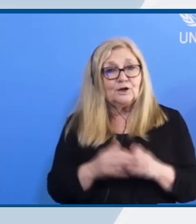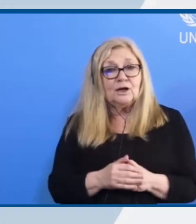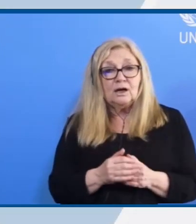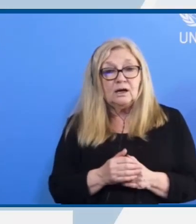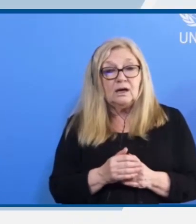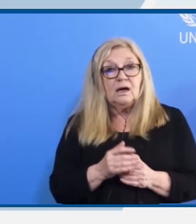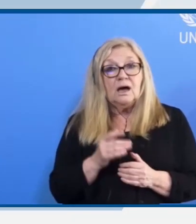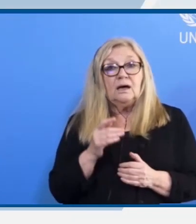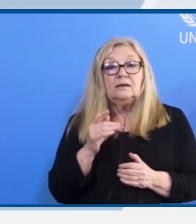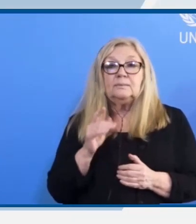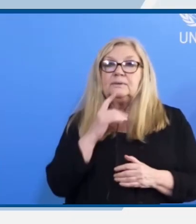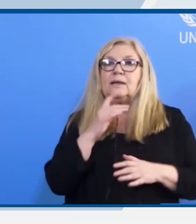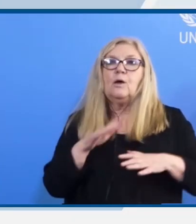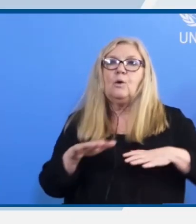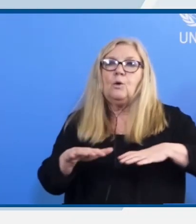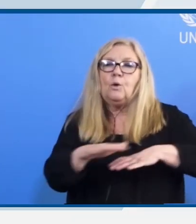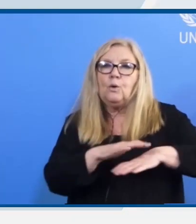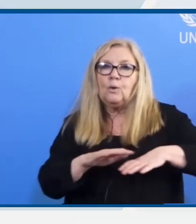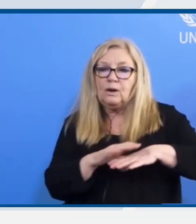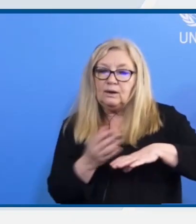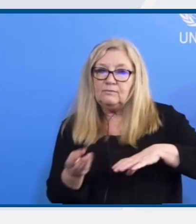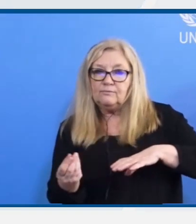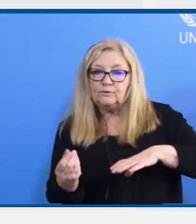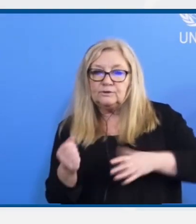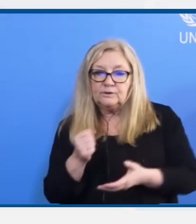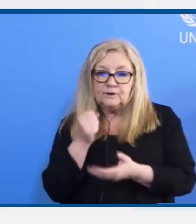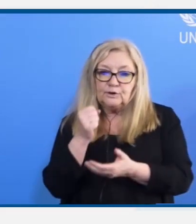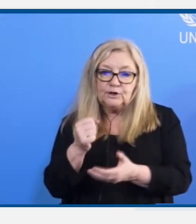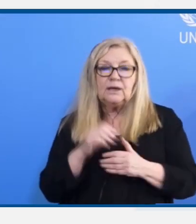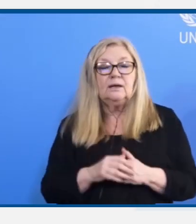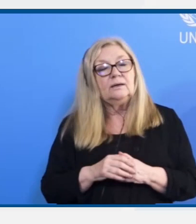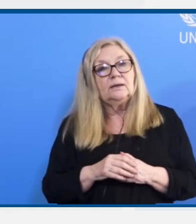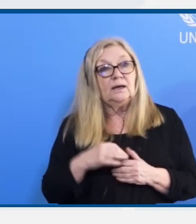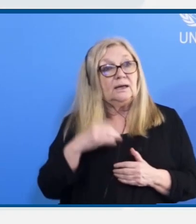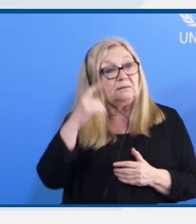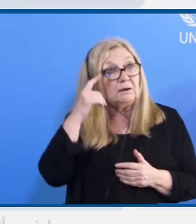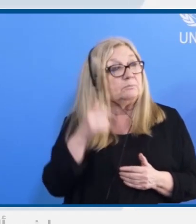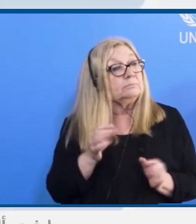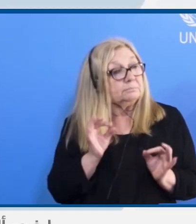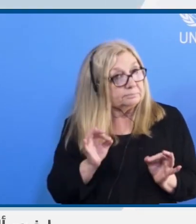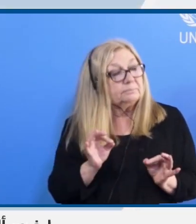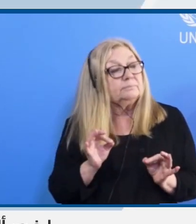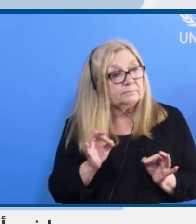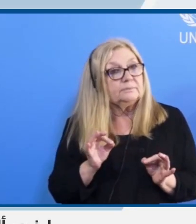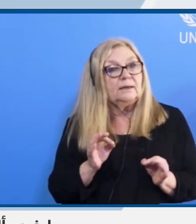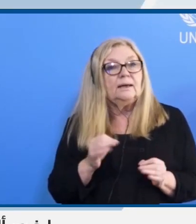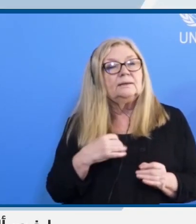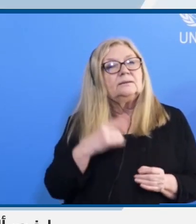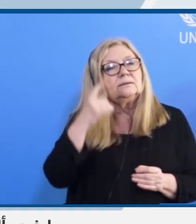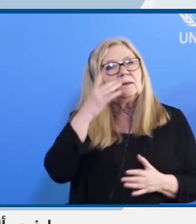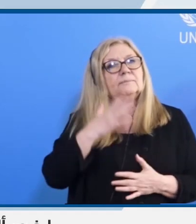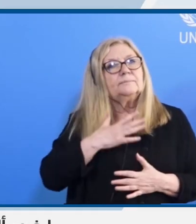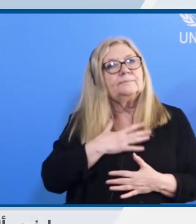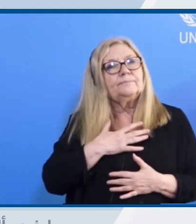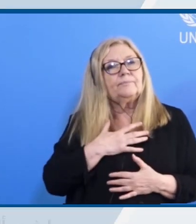So on the local green fund, I think this is a great idea. I think one of the approaches that